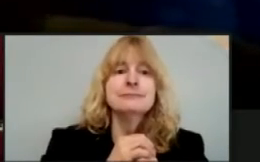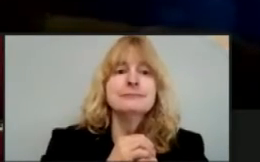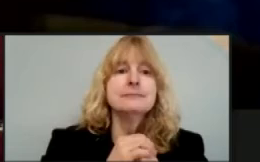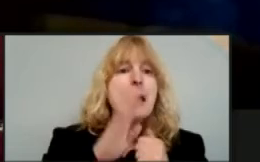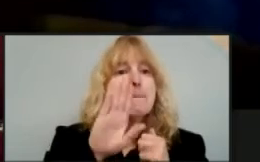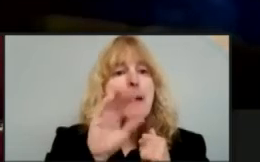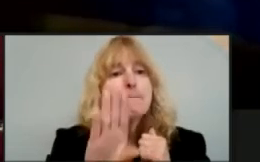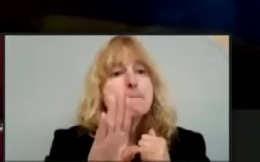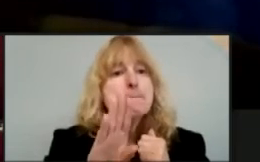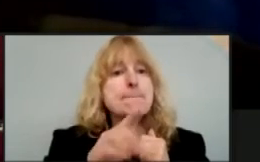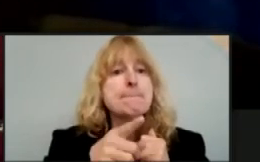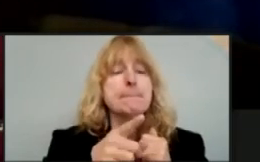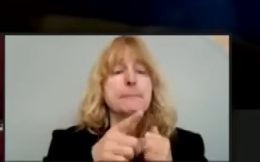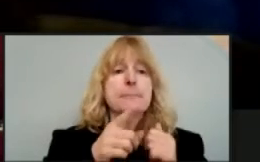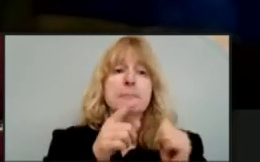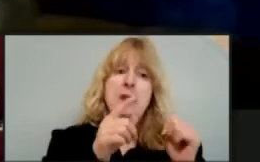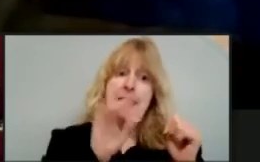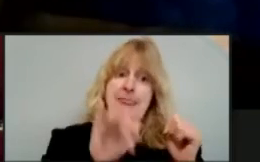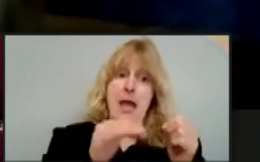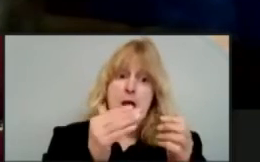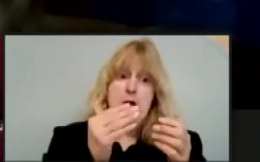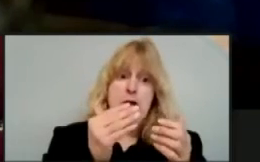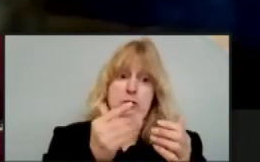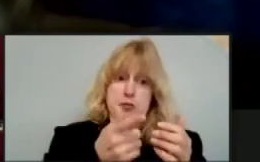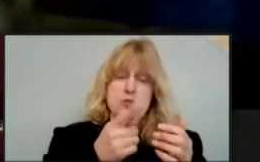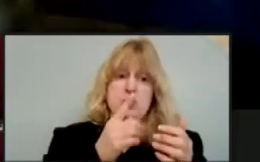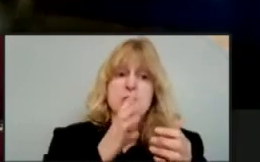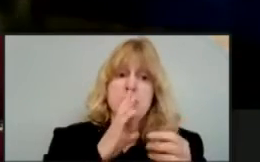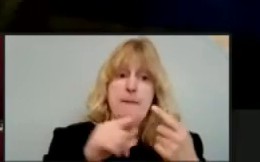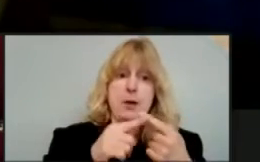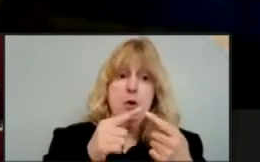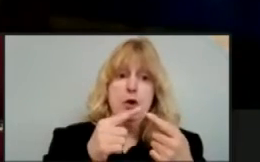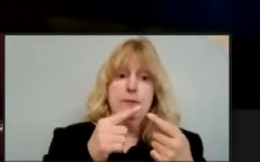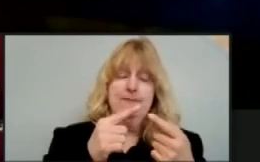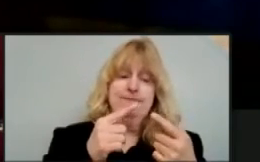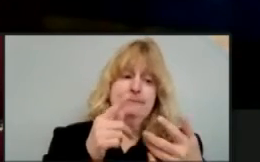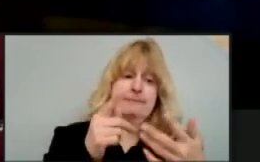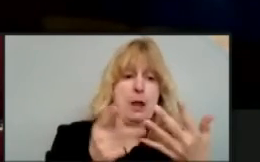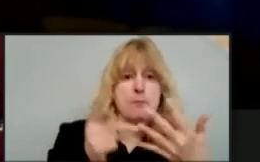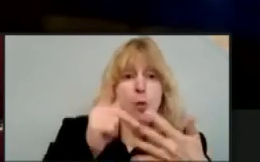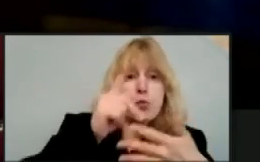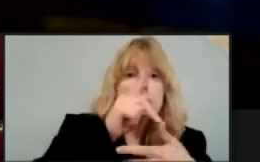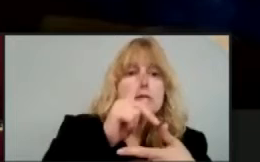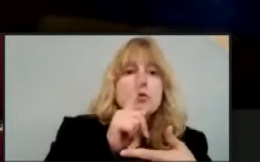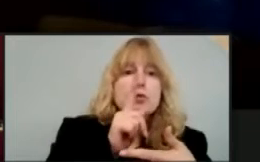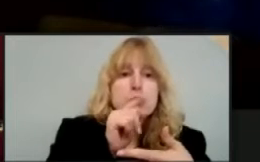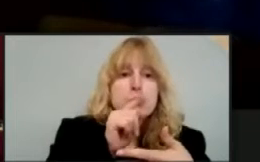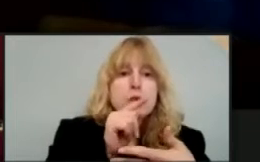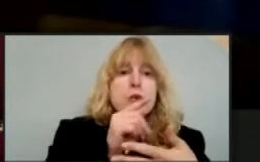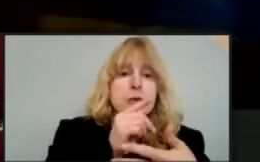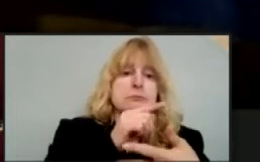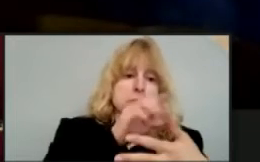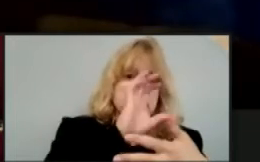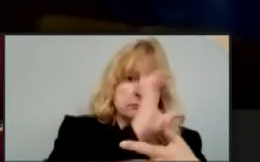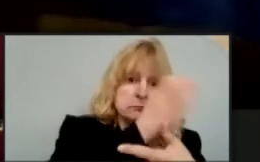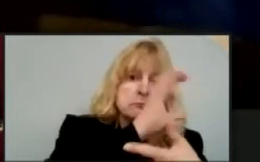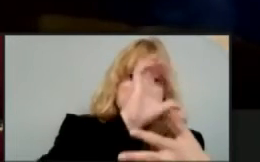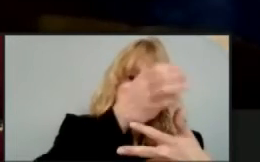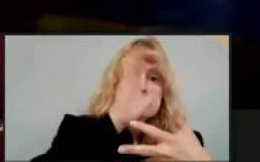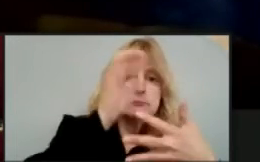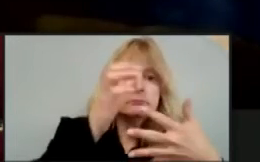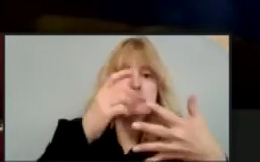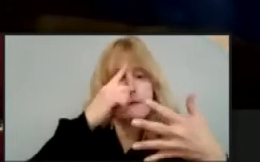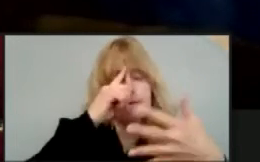Bob, with the new, you talked about the new priorities as it relates to vaccination, and it talked